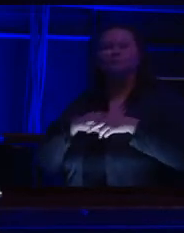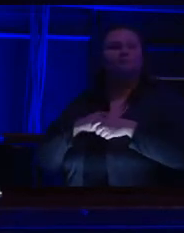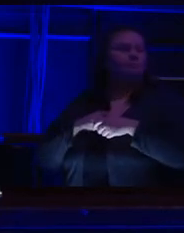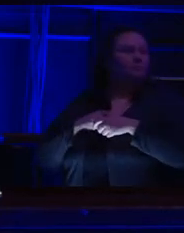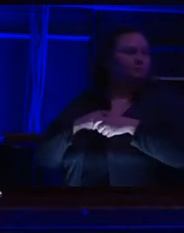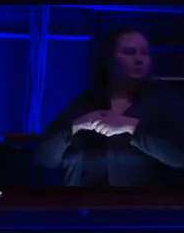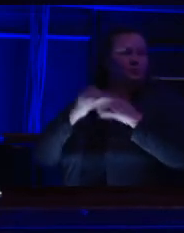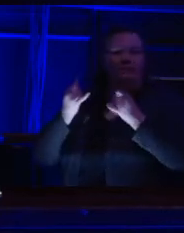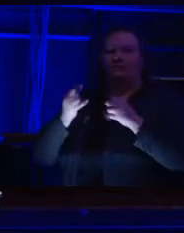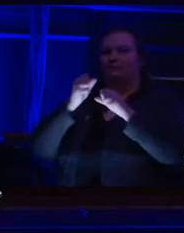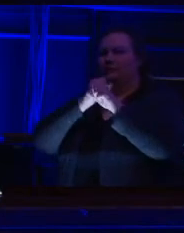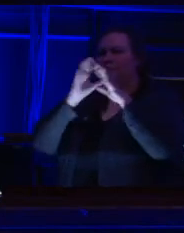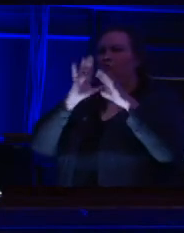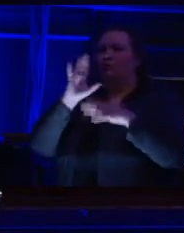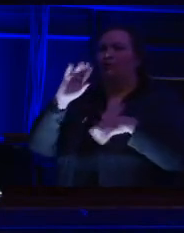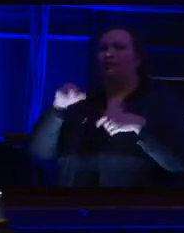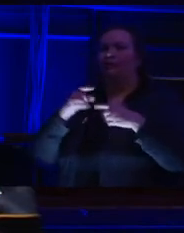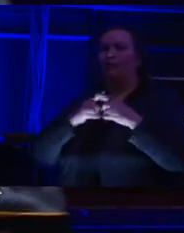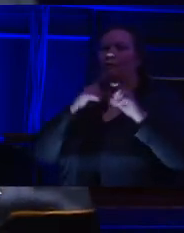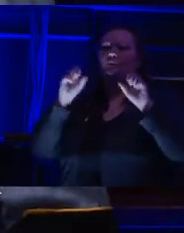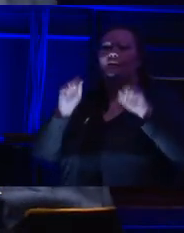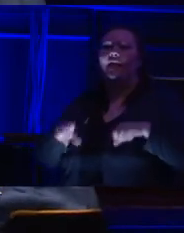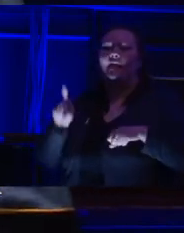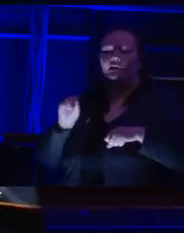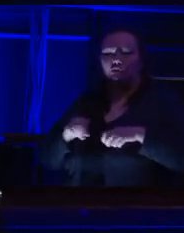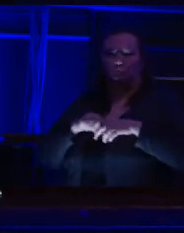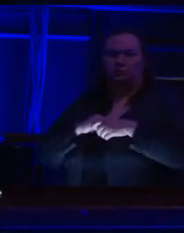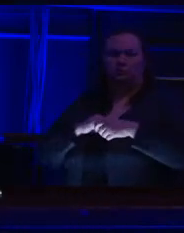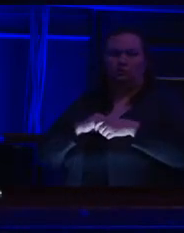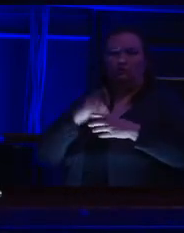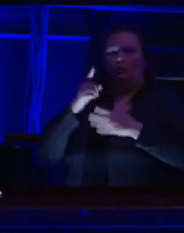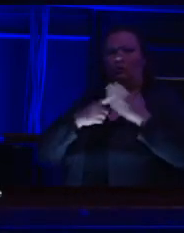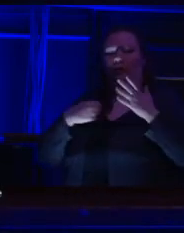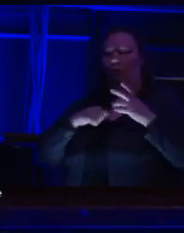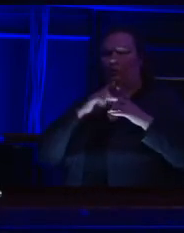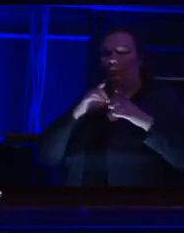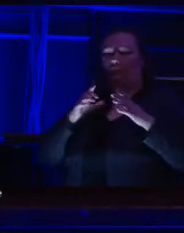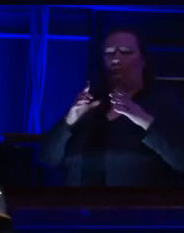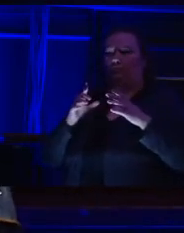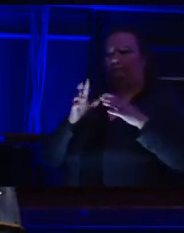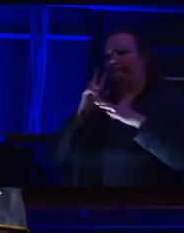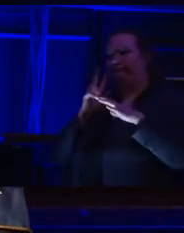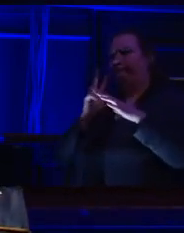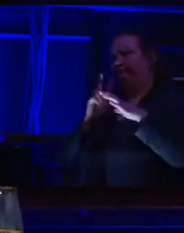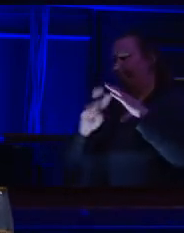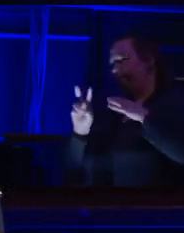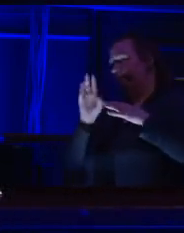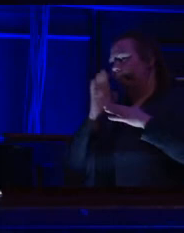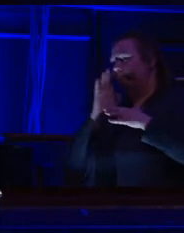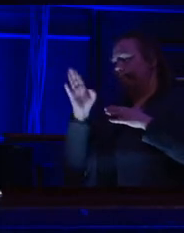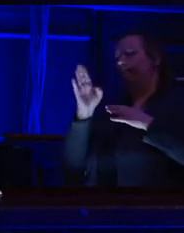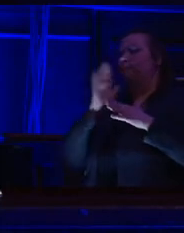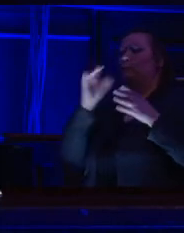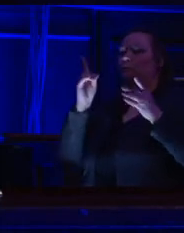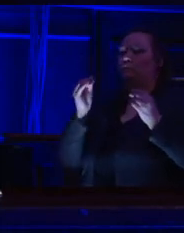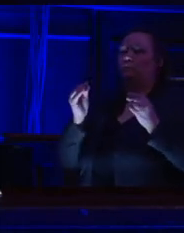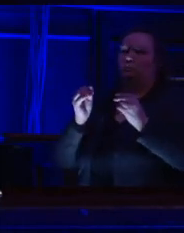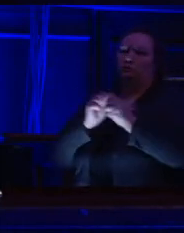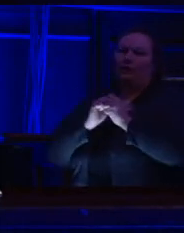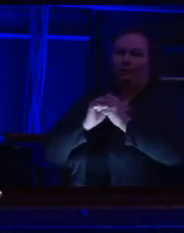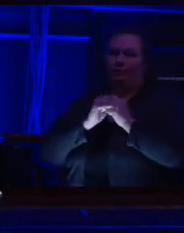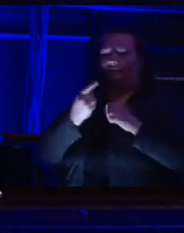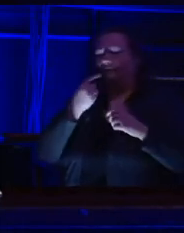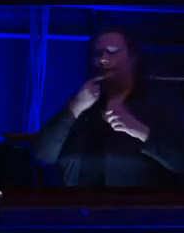This vision will be about what we can do, what we aspire to do together. As I said, it's